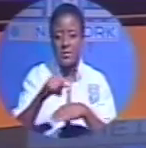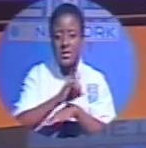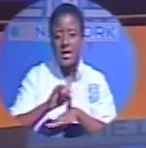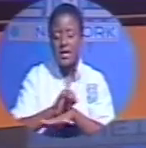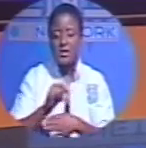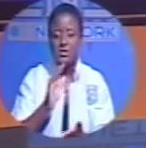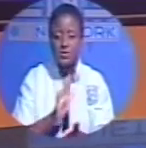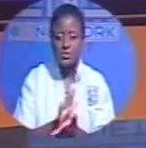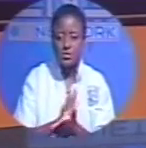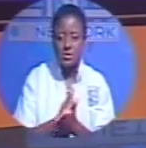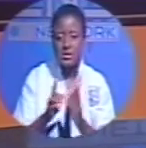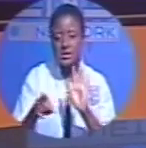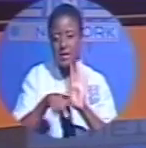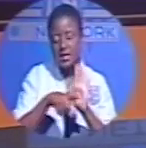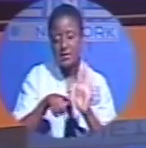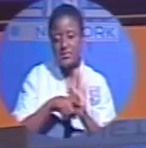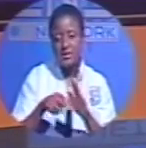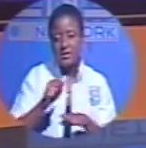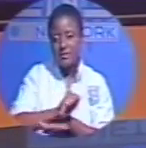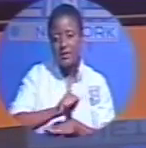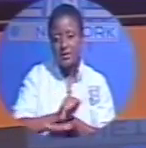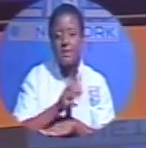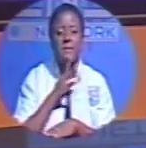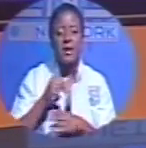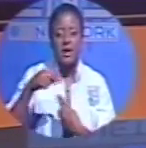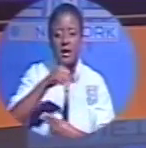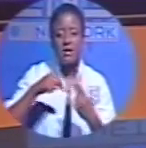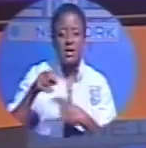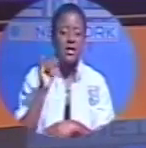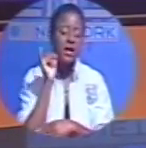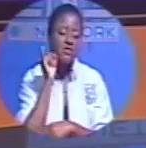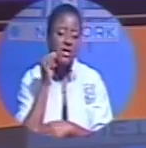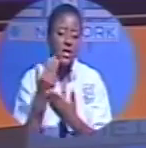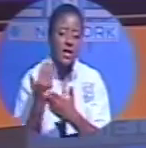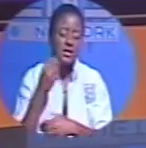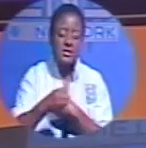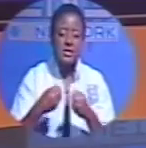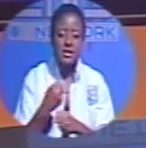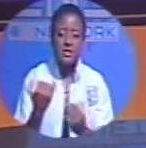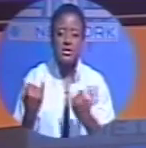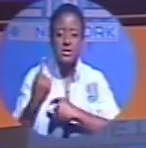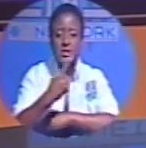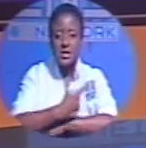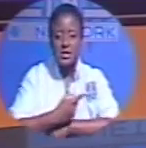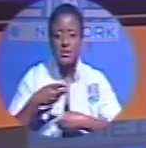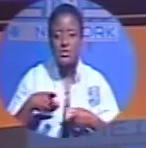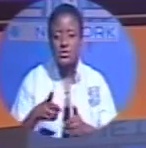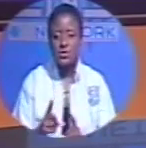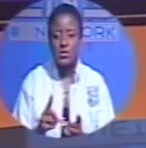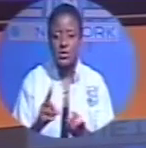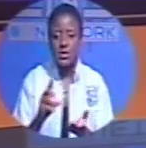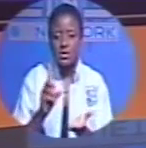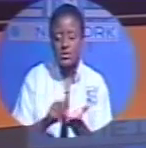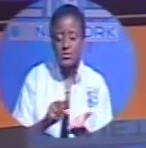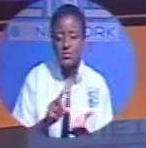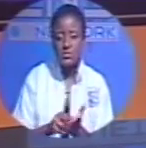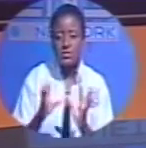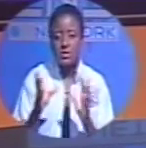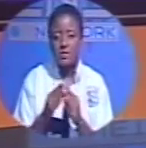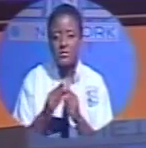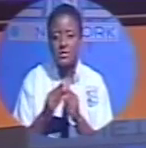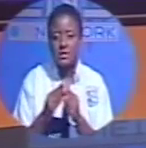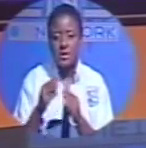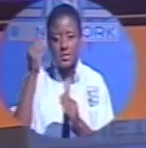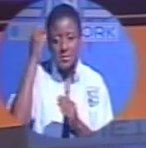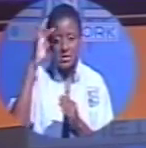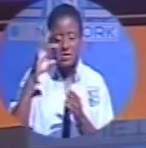adversely affected by Hurricane Irene last year. Today, during a press conference, the minister told reporters that work is progressing